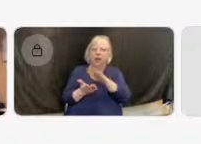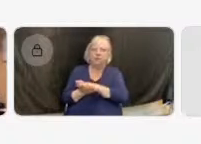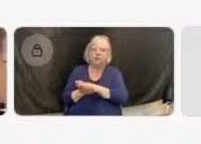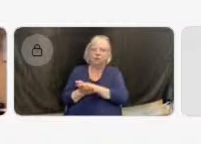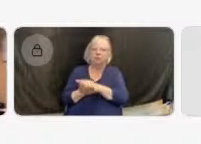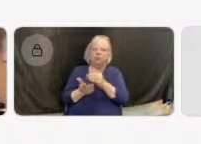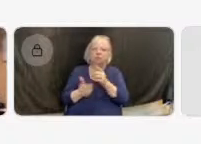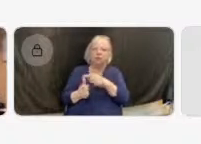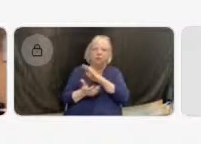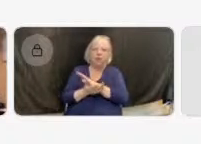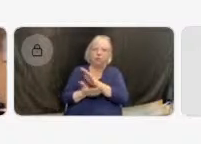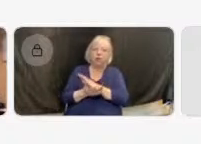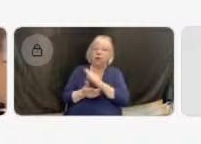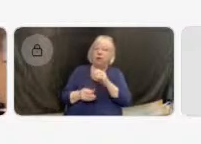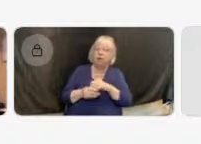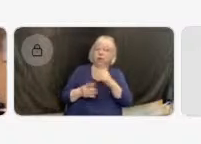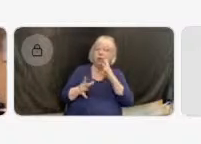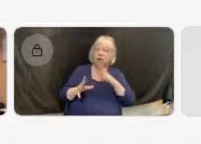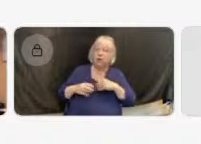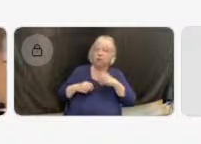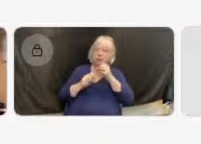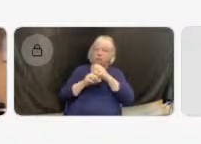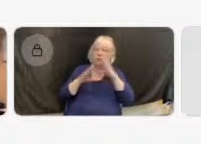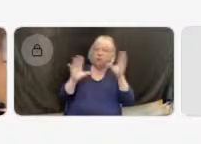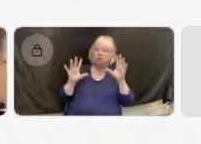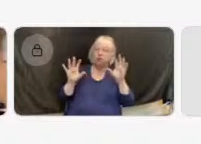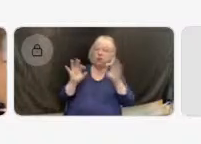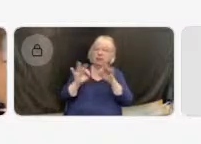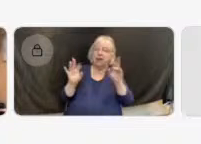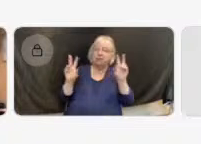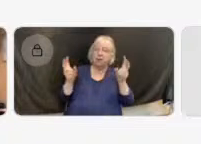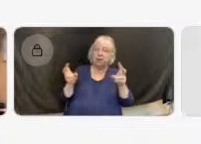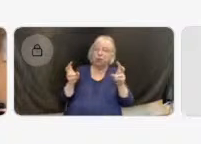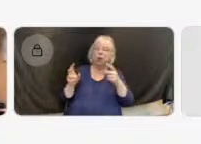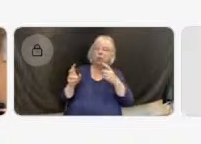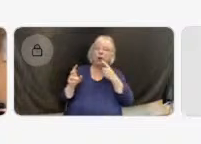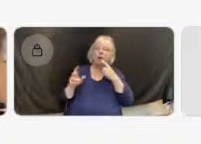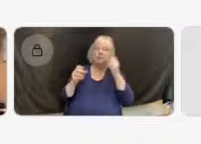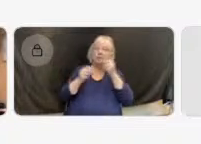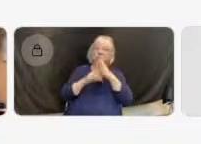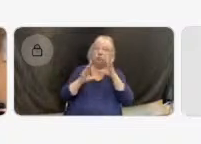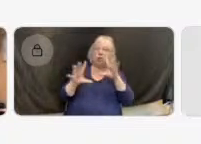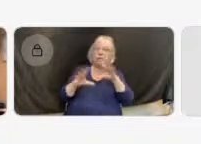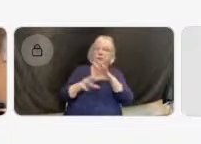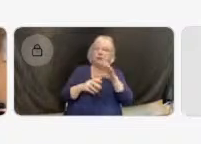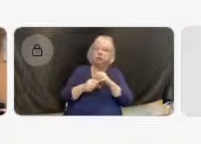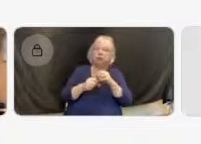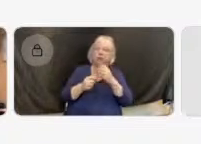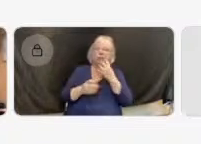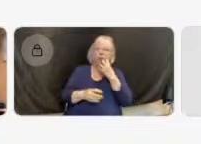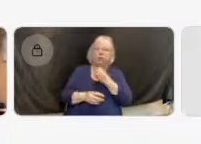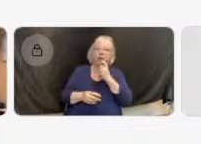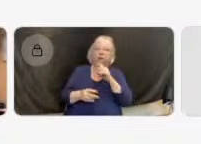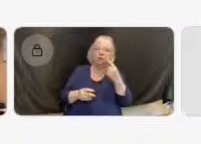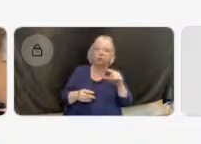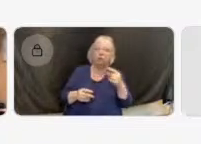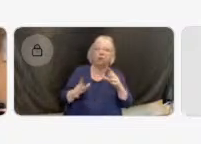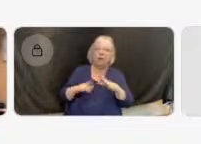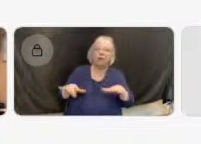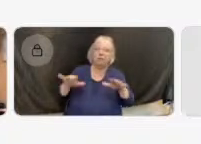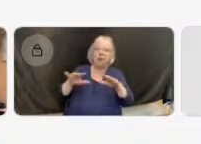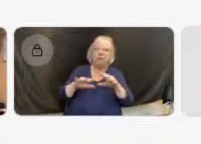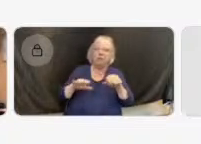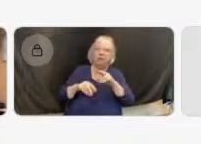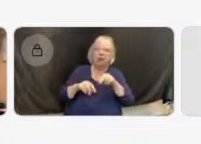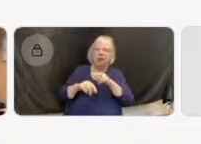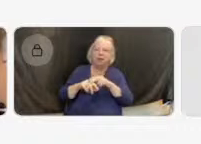In your adopted vision statement, you said, and I quote, "Our vision includes the preservation of the green spaces and site barriers